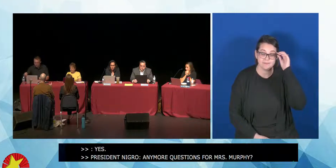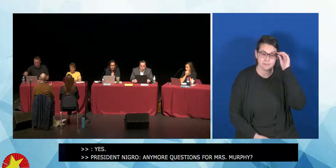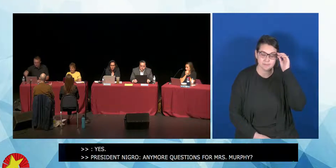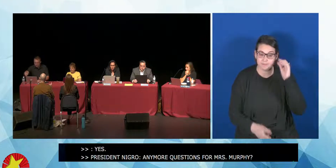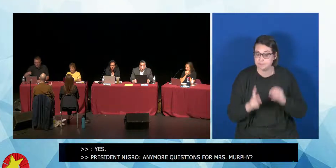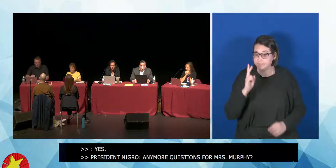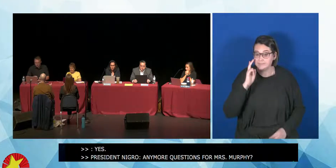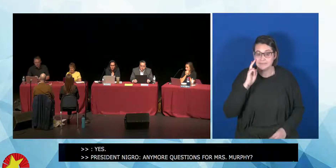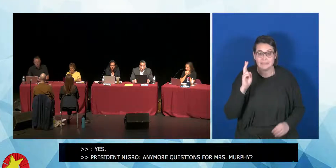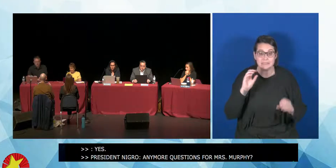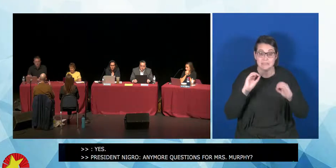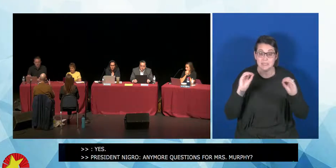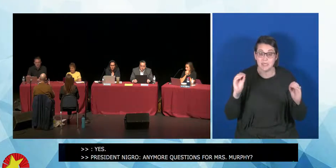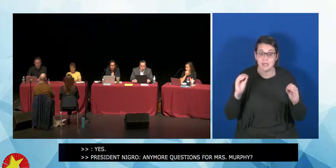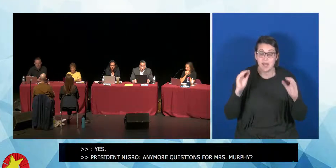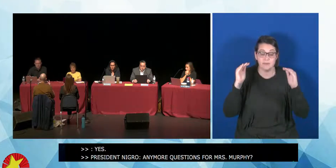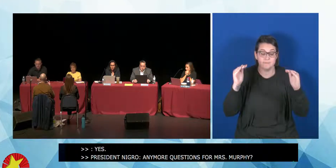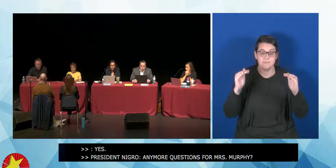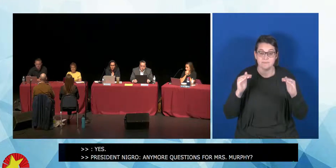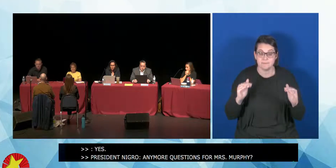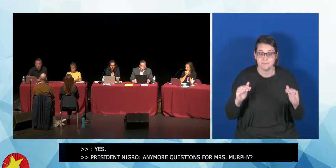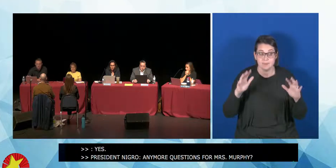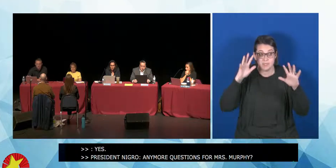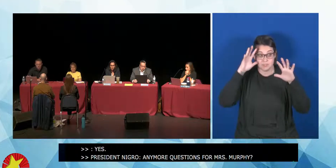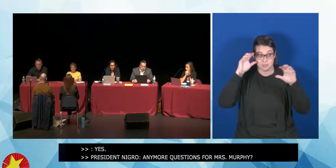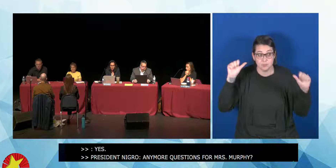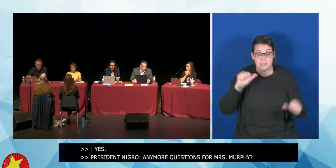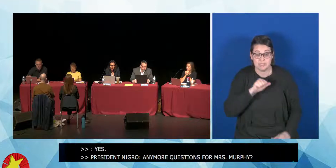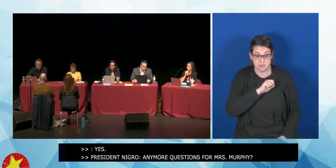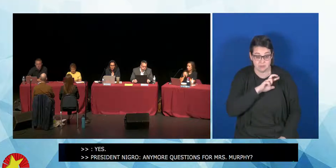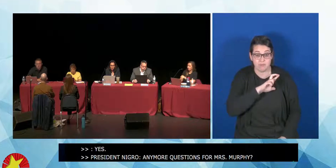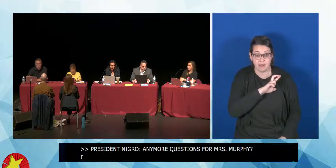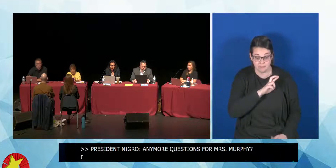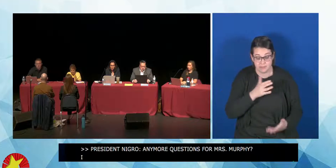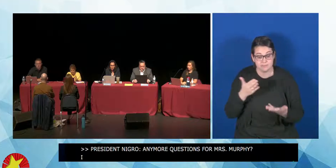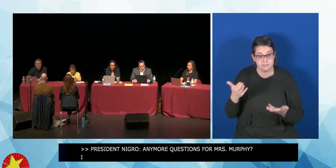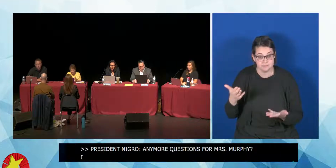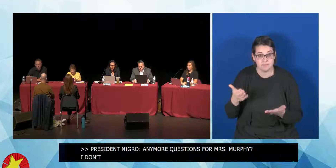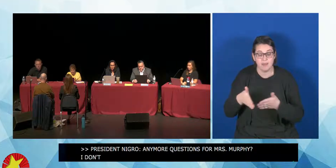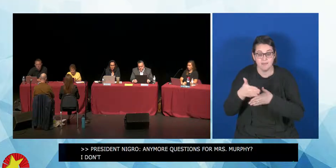Seeing none, Superintendent Reichman, you may finish your report.